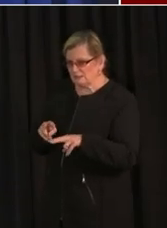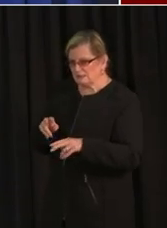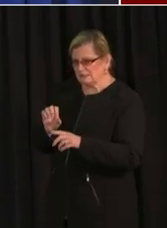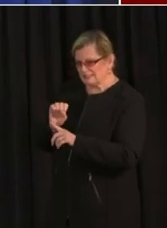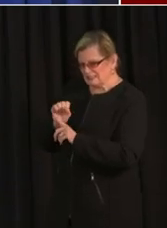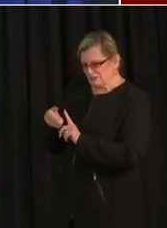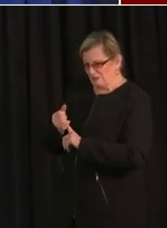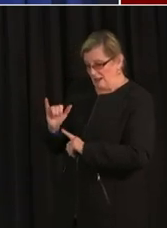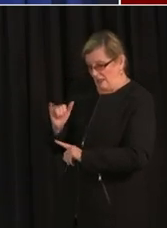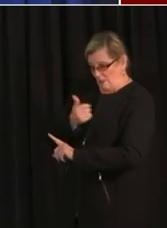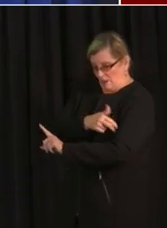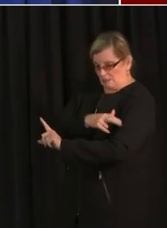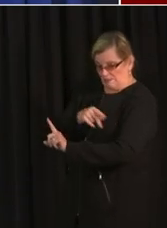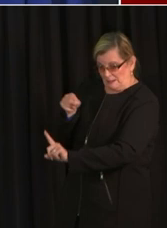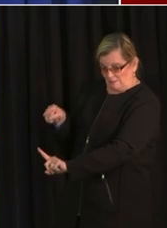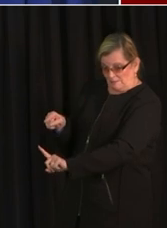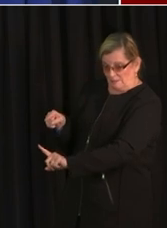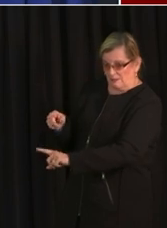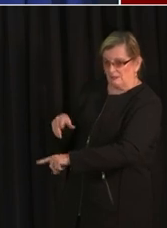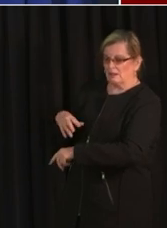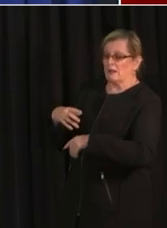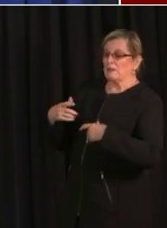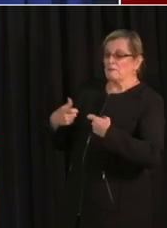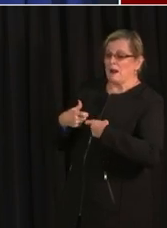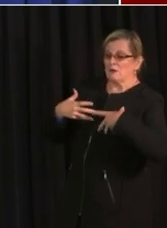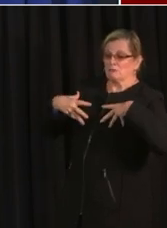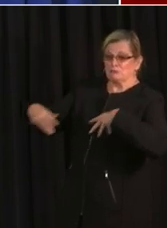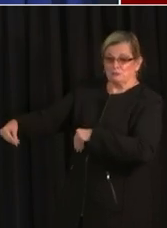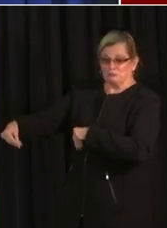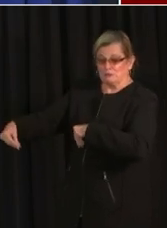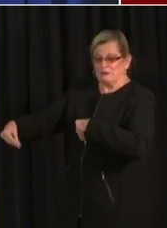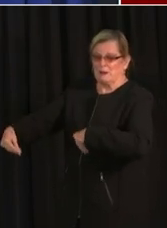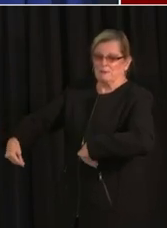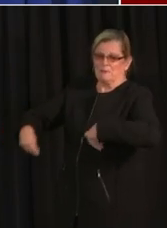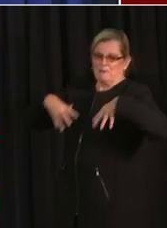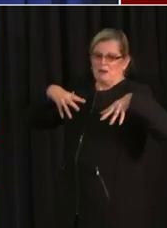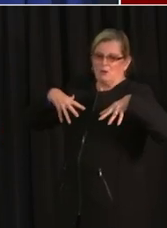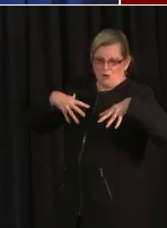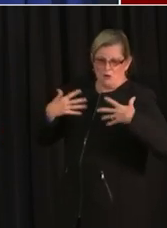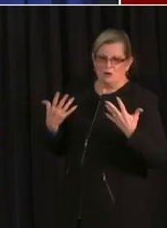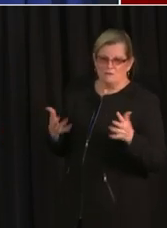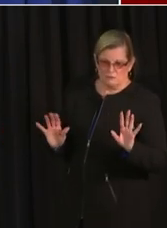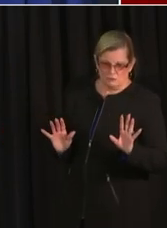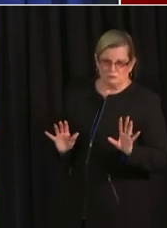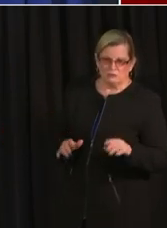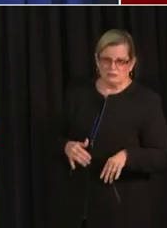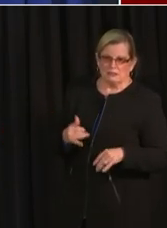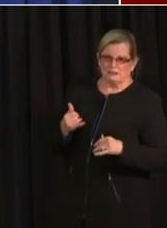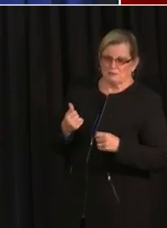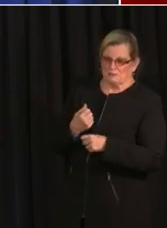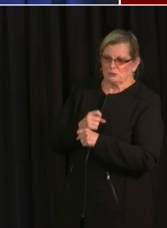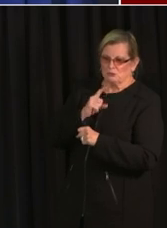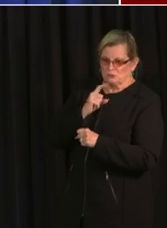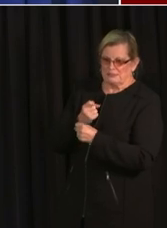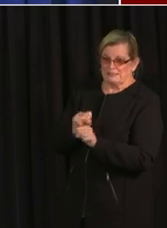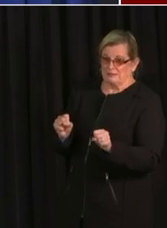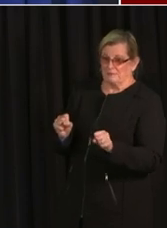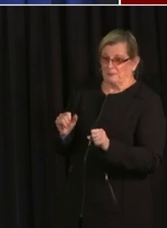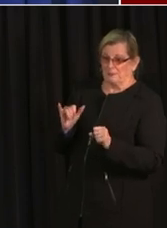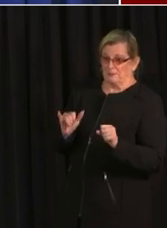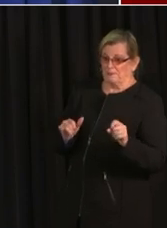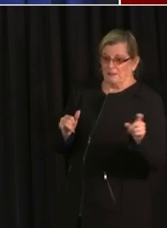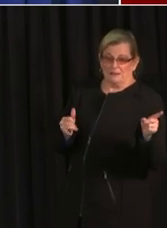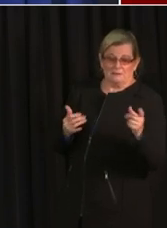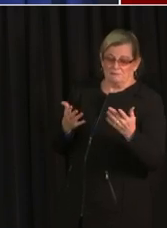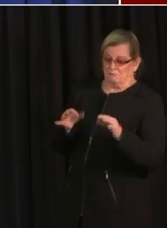situation at the hospital. Power has been restored. We will continue to monitor the situation at the hospital as power has been restored.